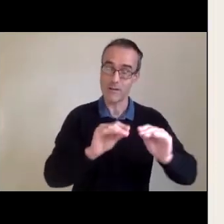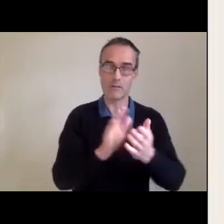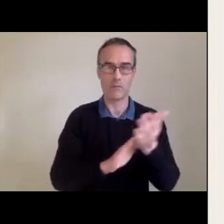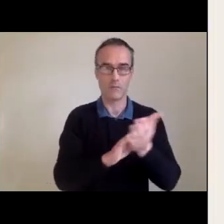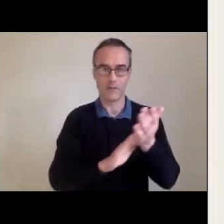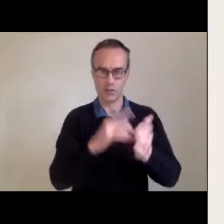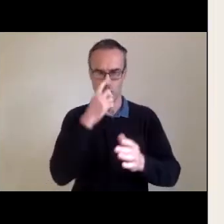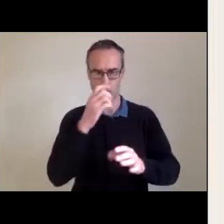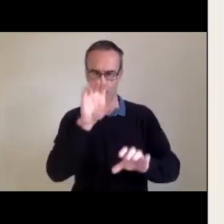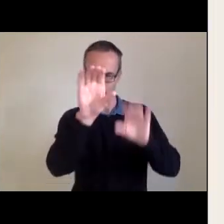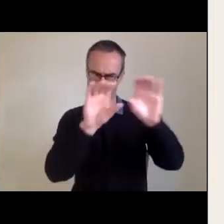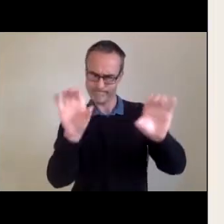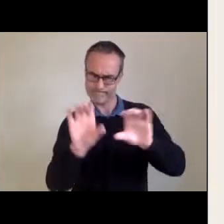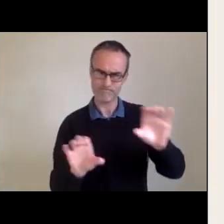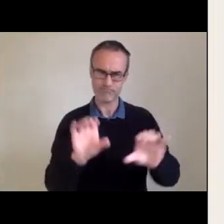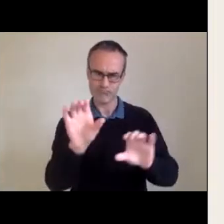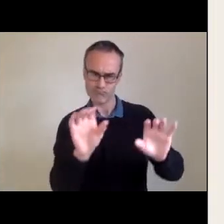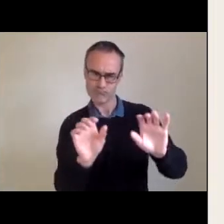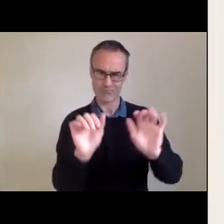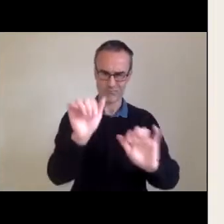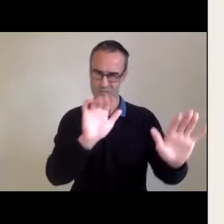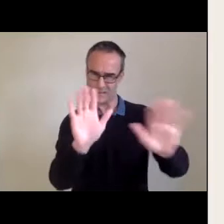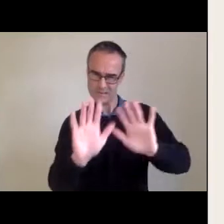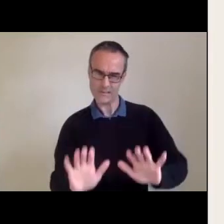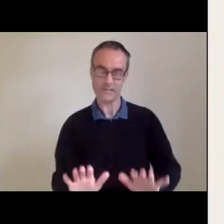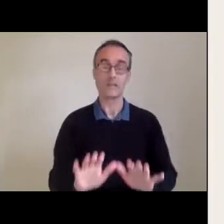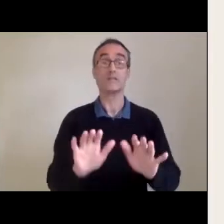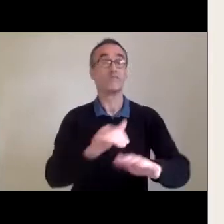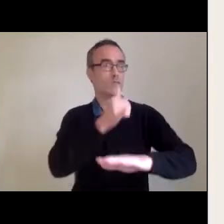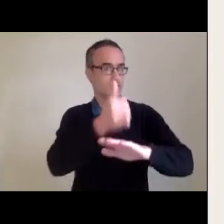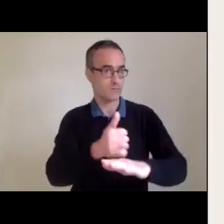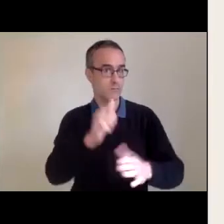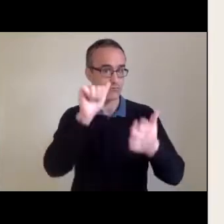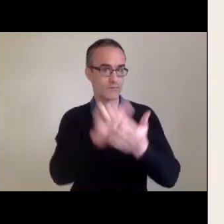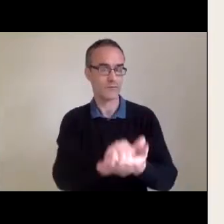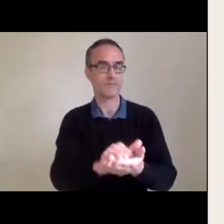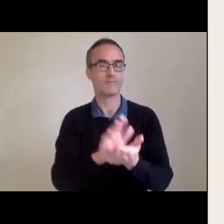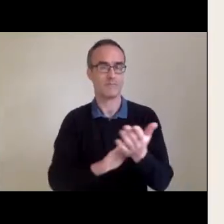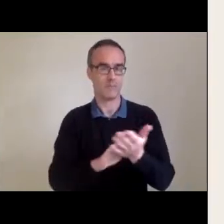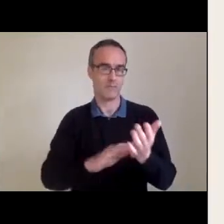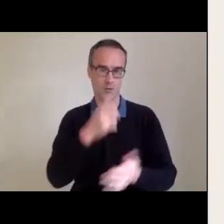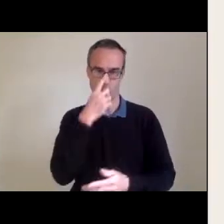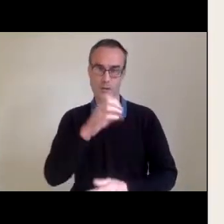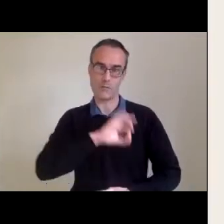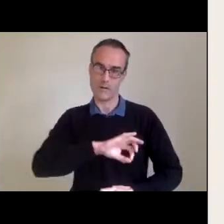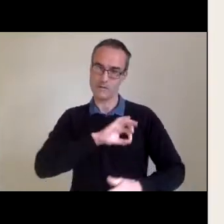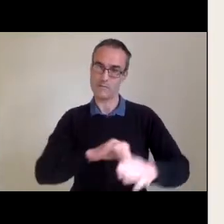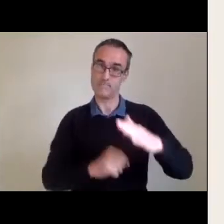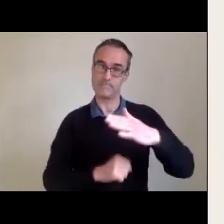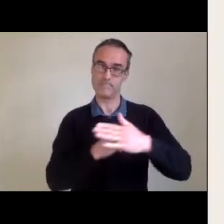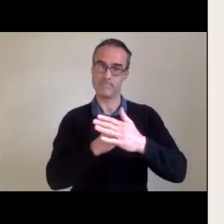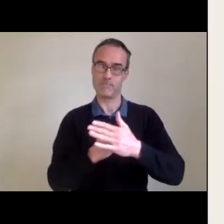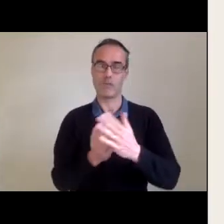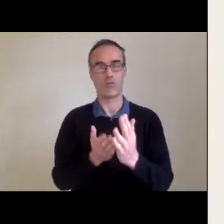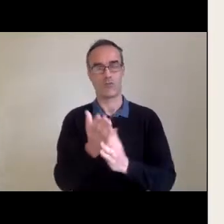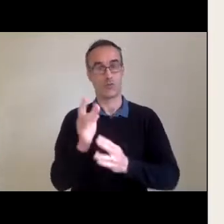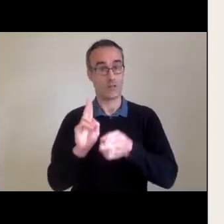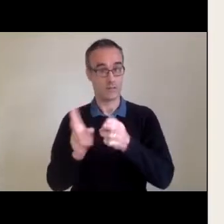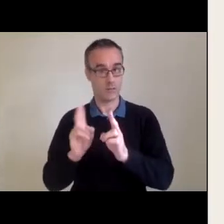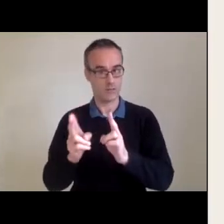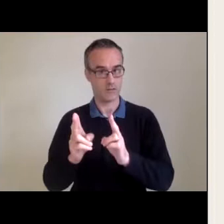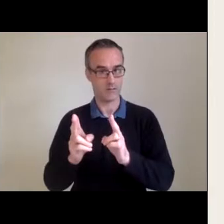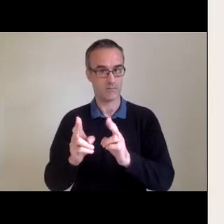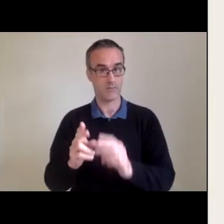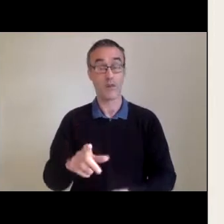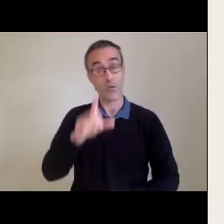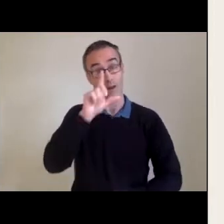formulate GoToWebinar in the best way for you to make sure that you take full advantage of the interpretation. We're very, very lucky to have